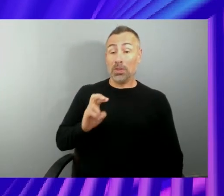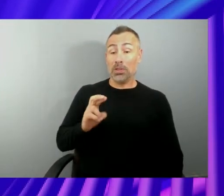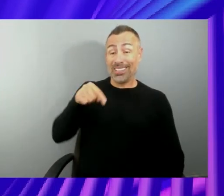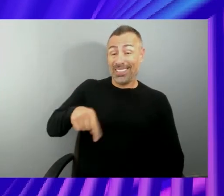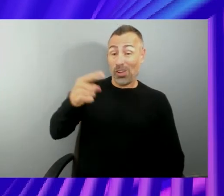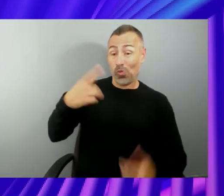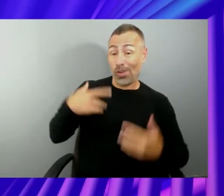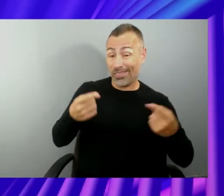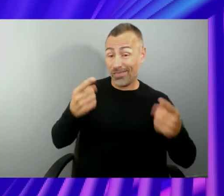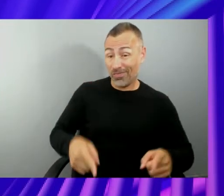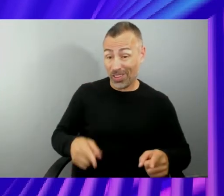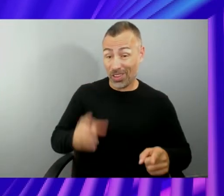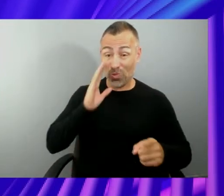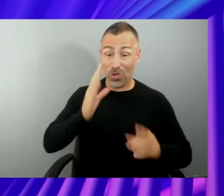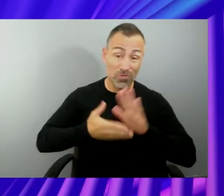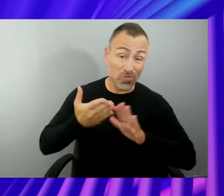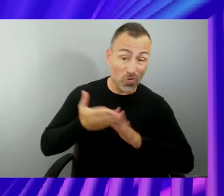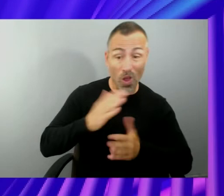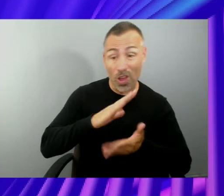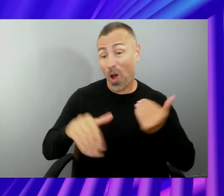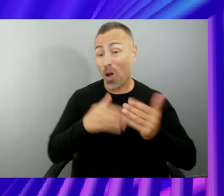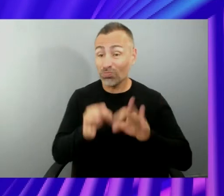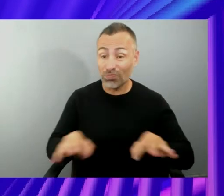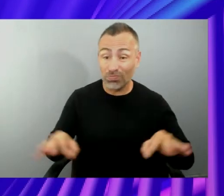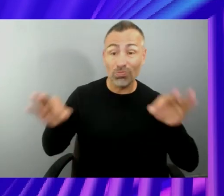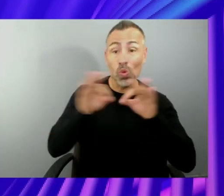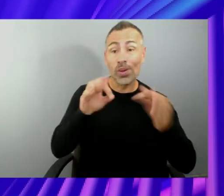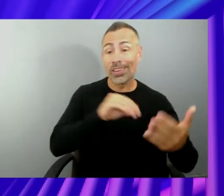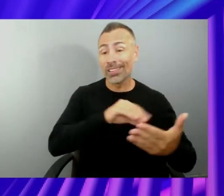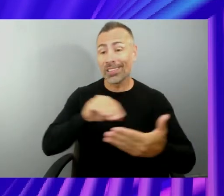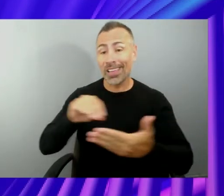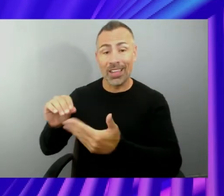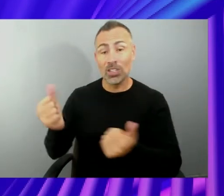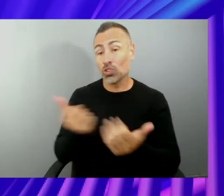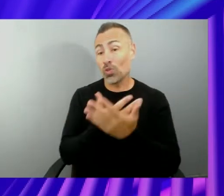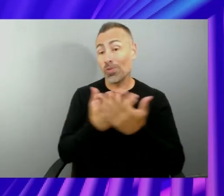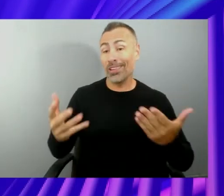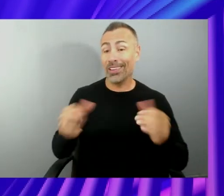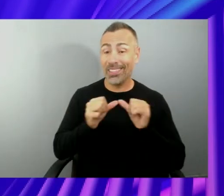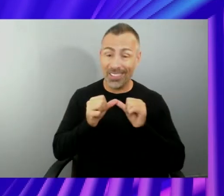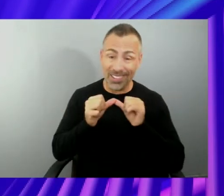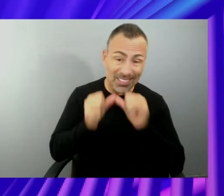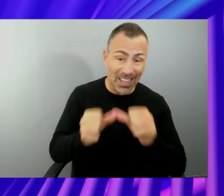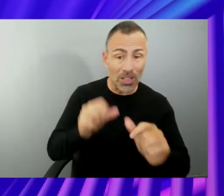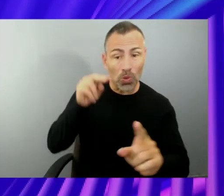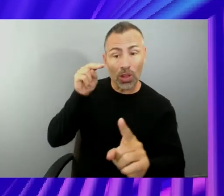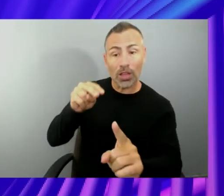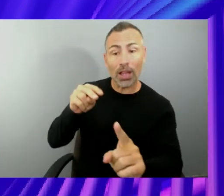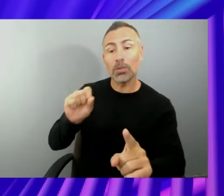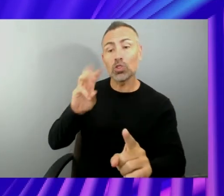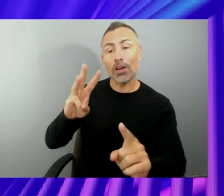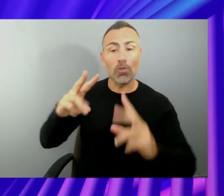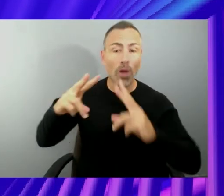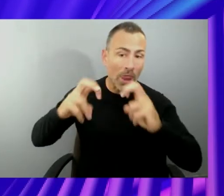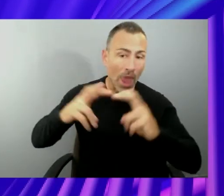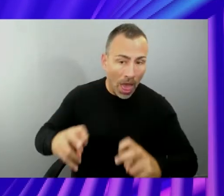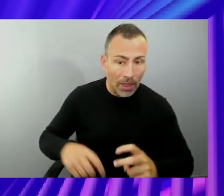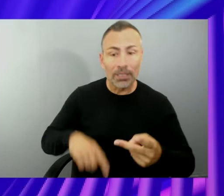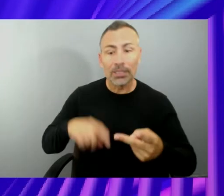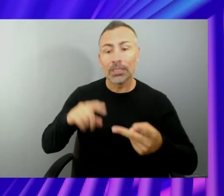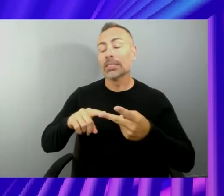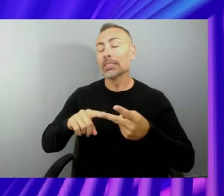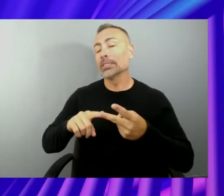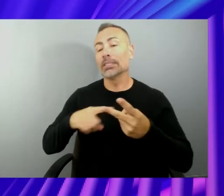scanning. So anything static that we can look at, from the software composition analysis, the detection from software supply chain and